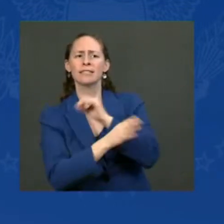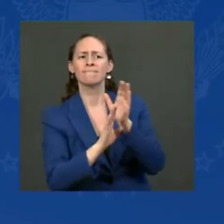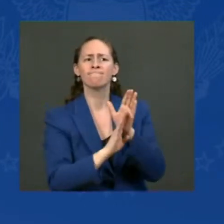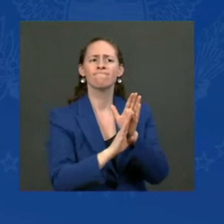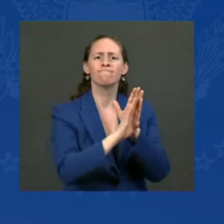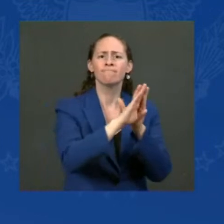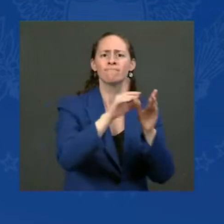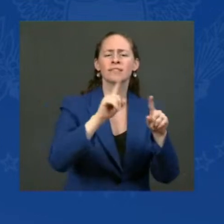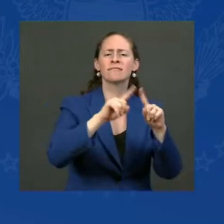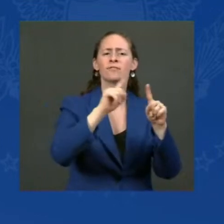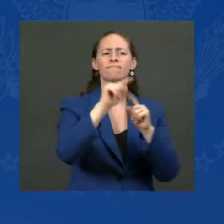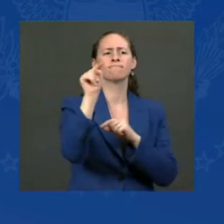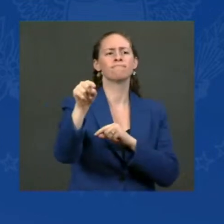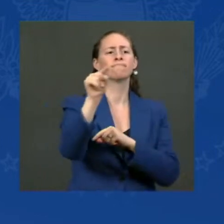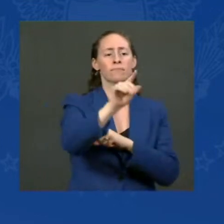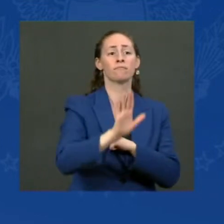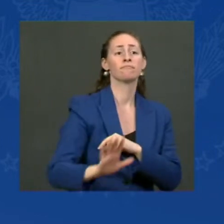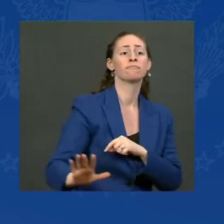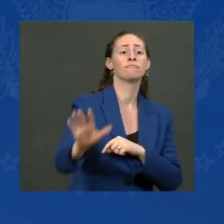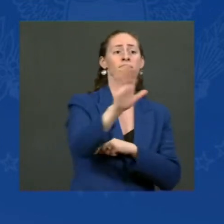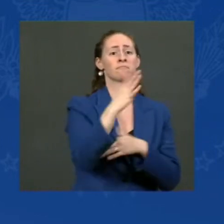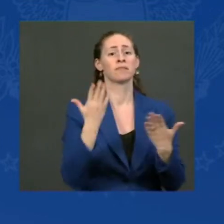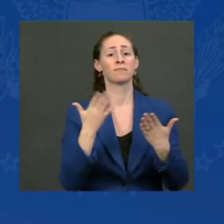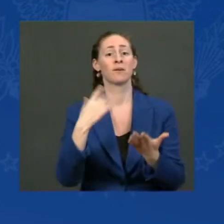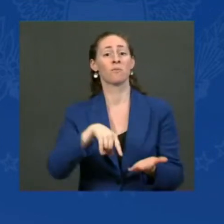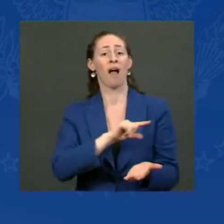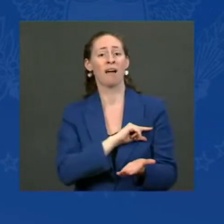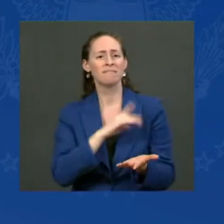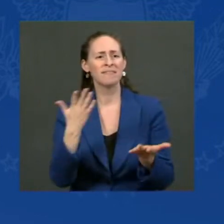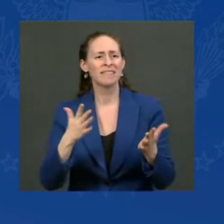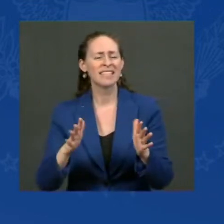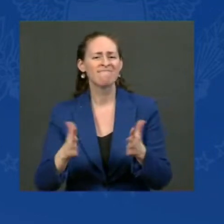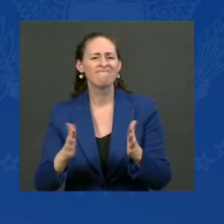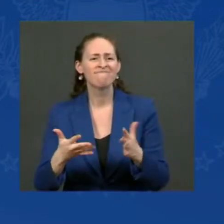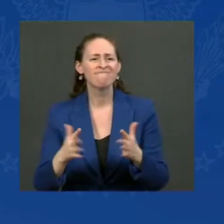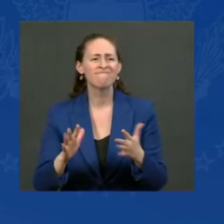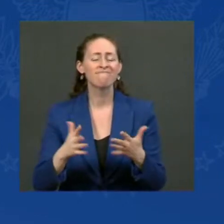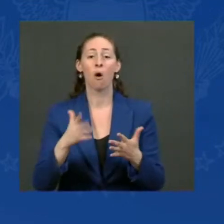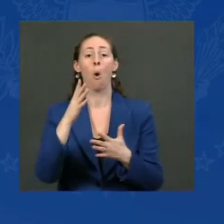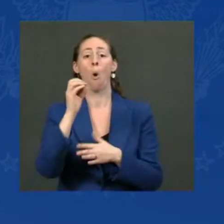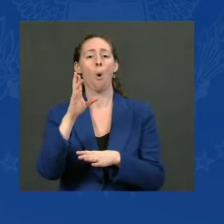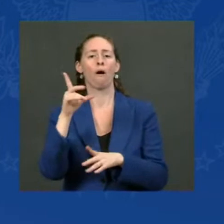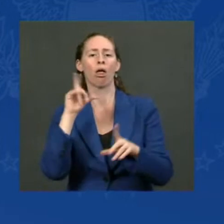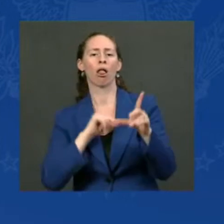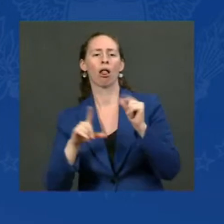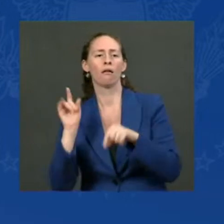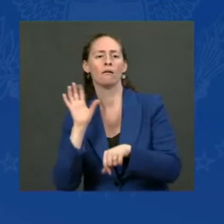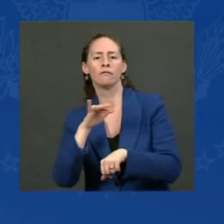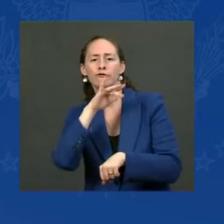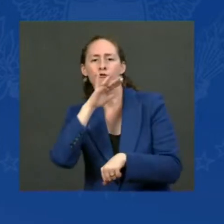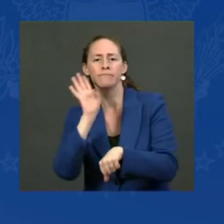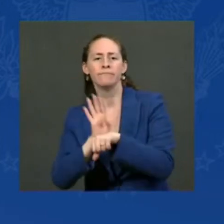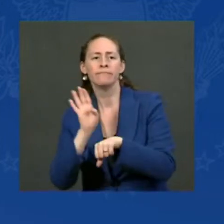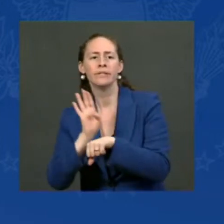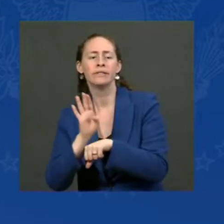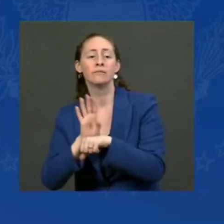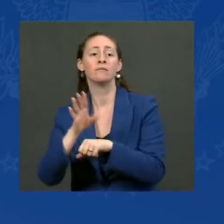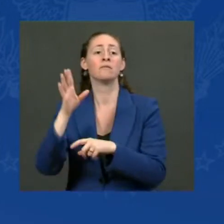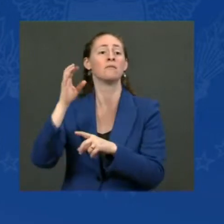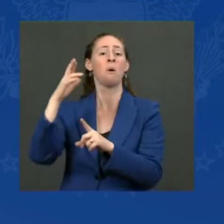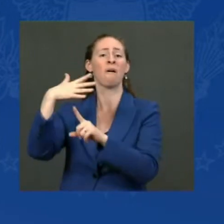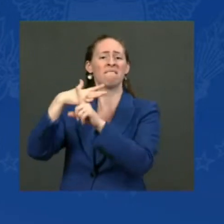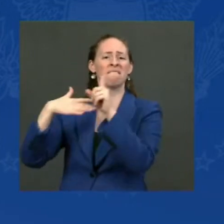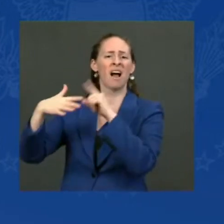that is low quality or that feeds corruption or exacerbates environmental degradation may only end up